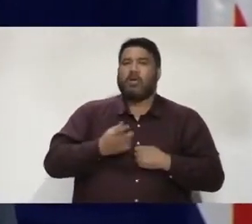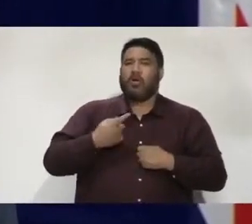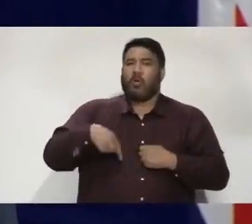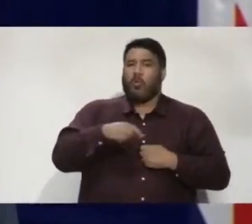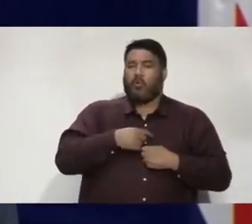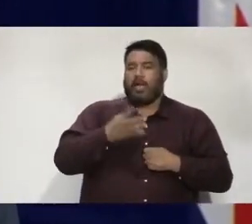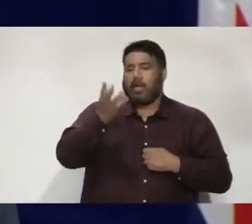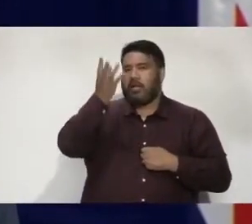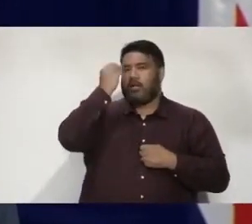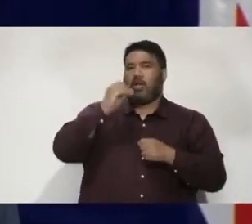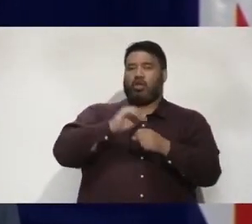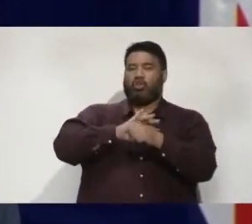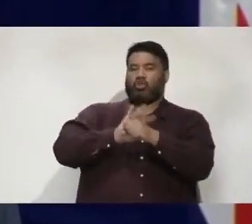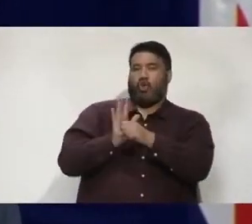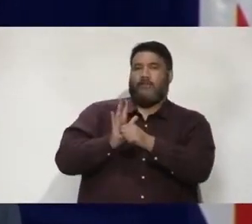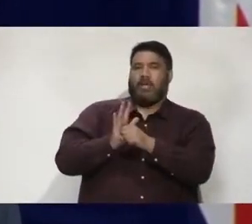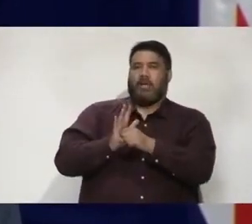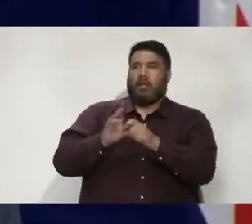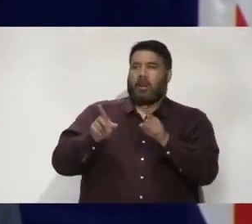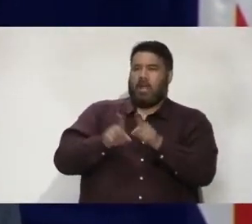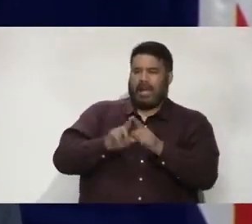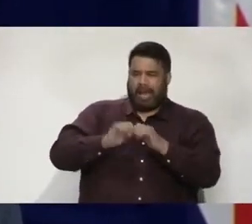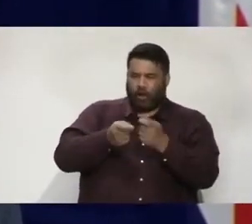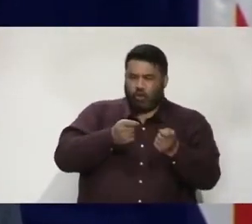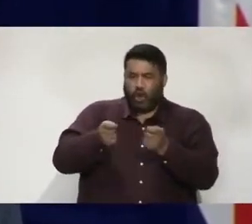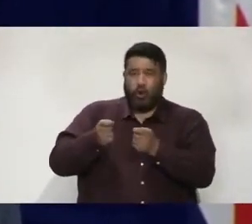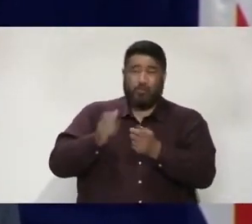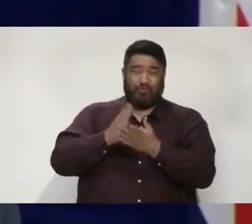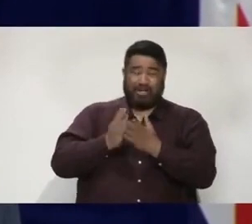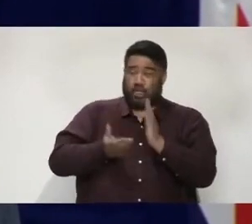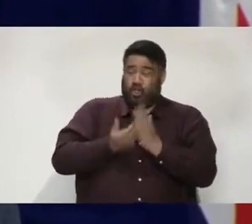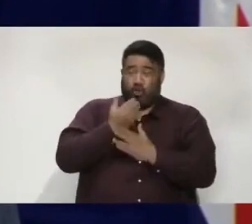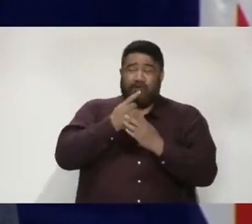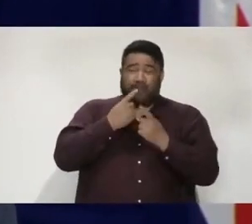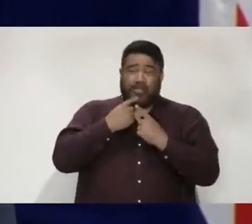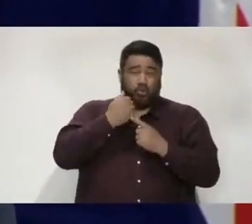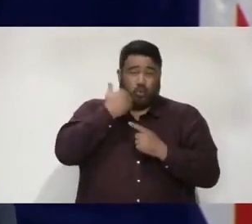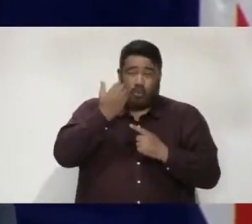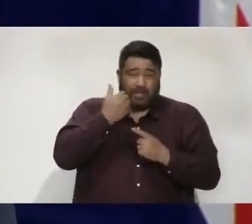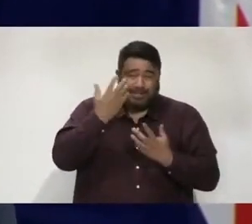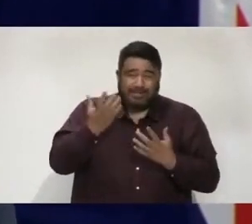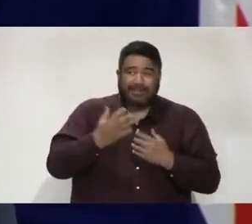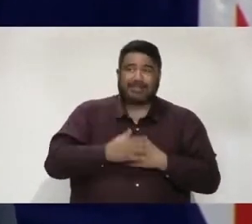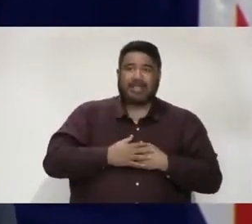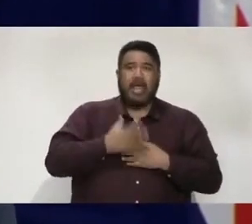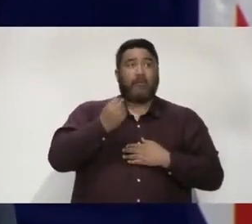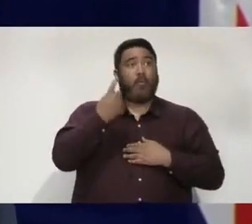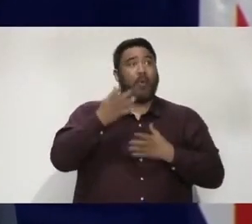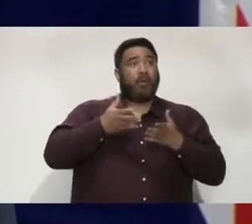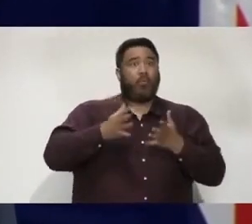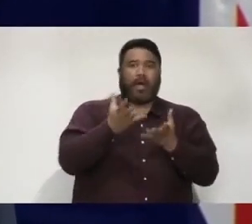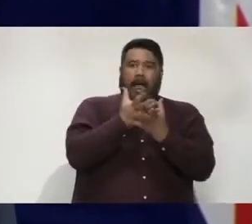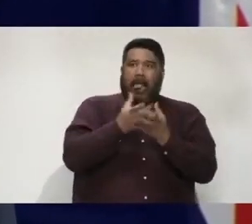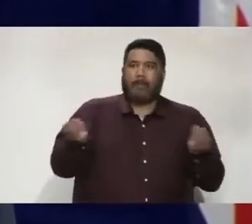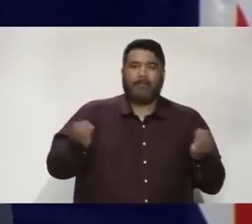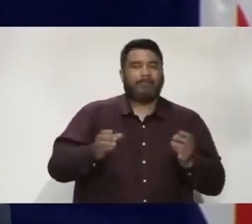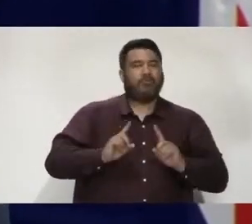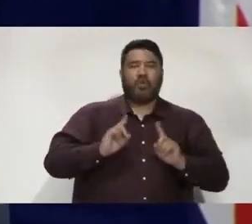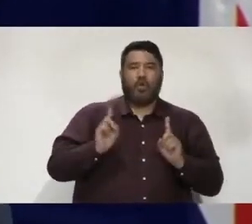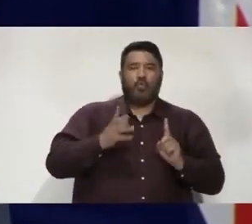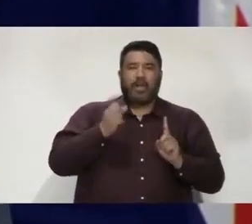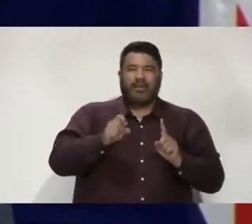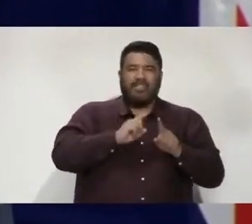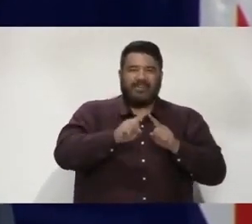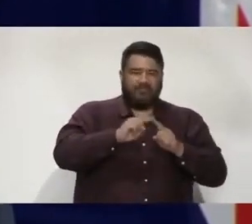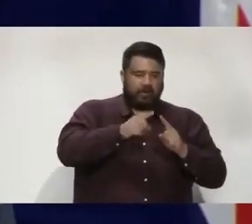is an evolving knowledge base about how to deal with it effectively. There's no silver bullet or single approach. I think it's a layer,